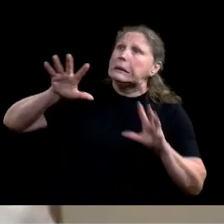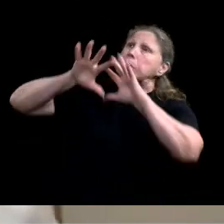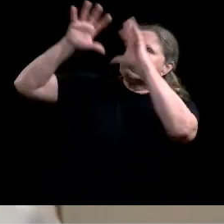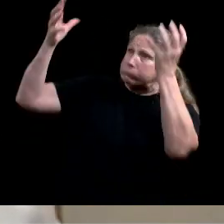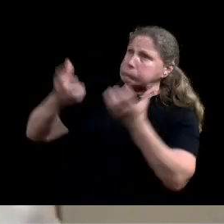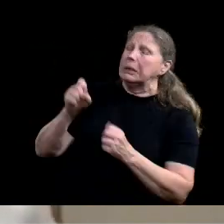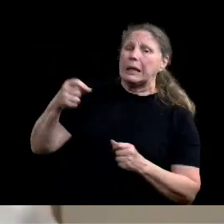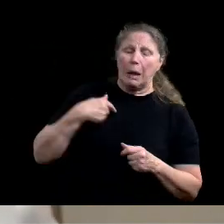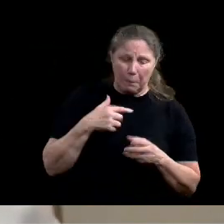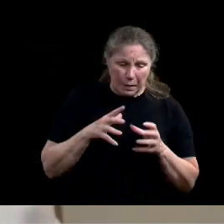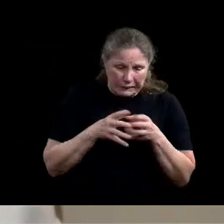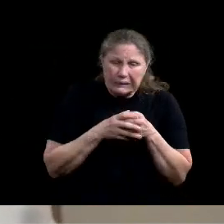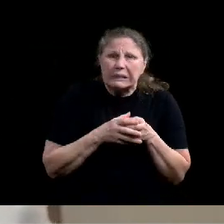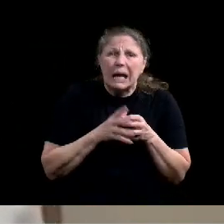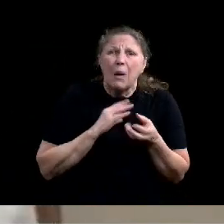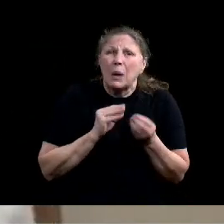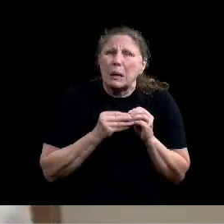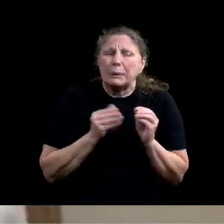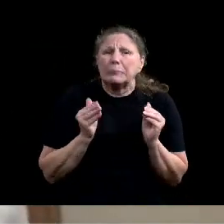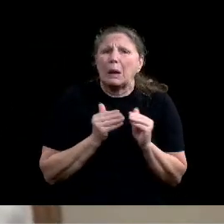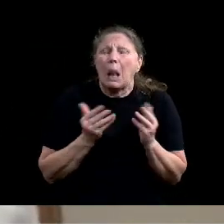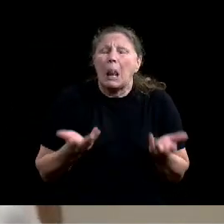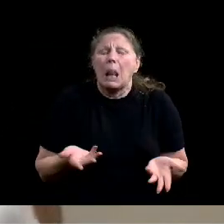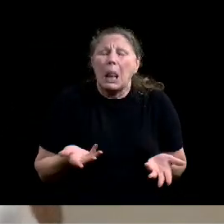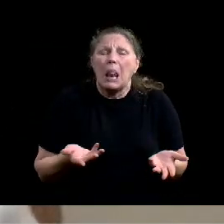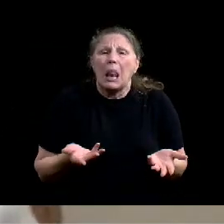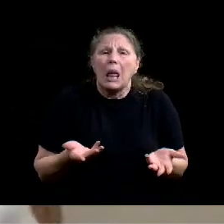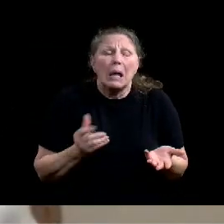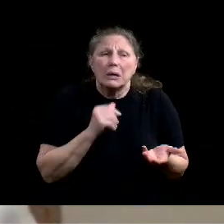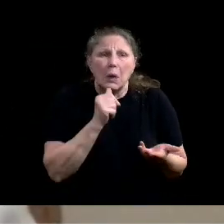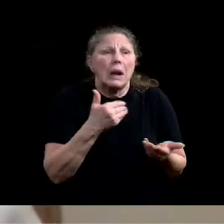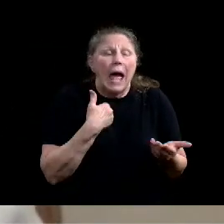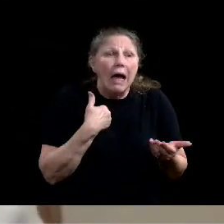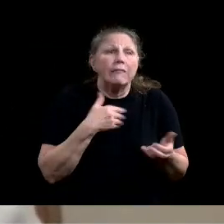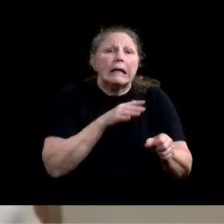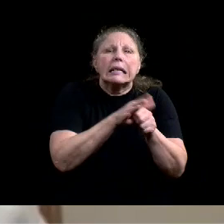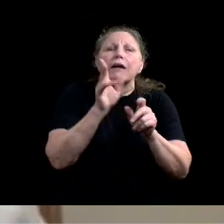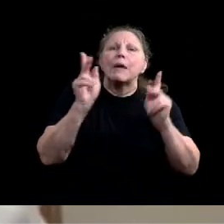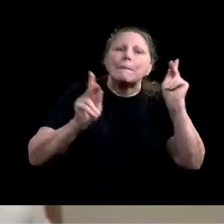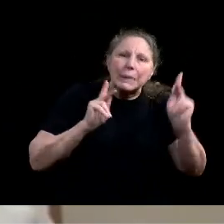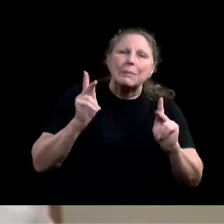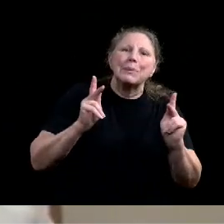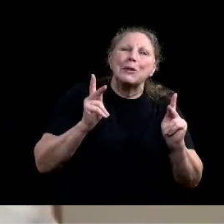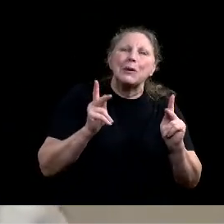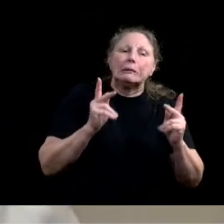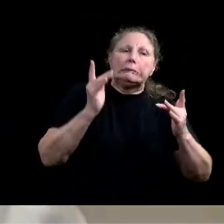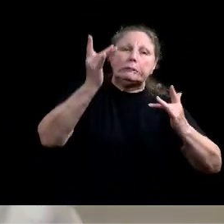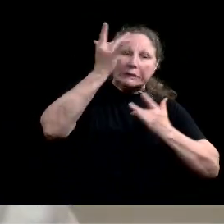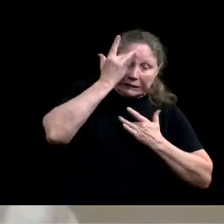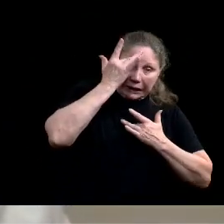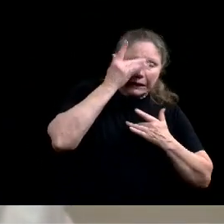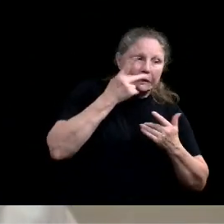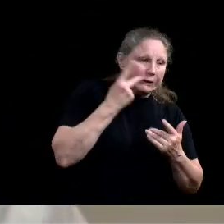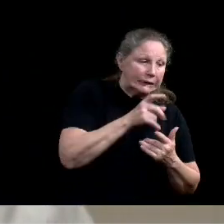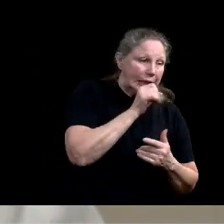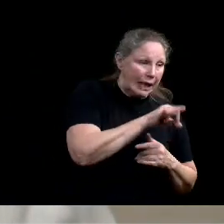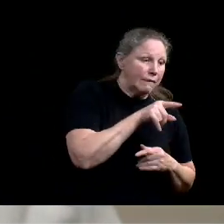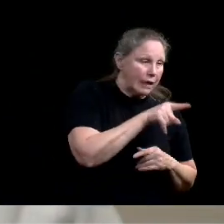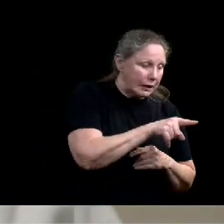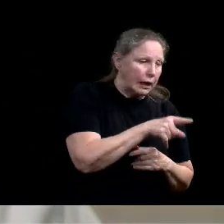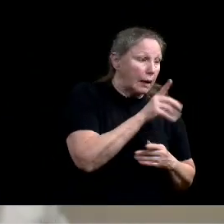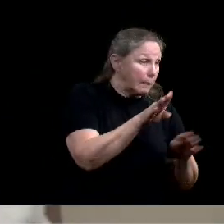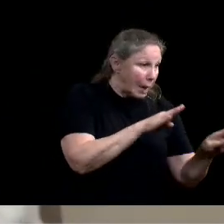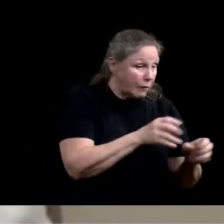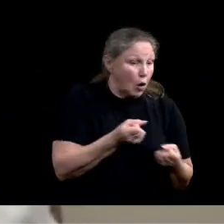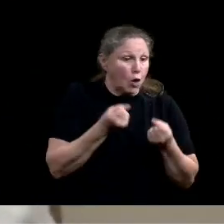again, we don't have a high enough number of cases to be able to calculate that. So there is a website called